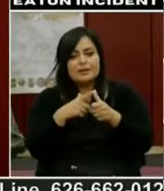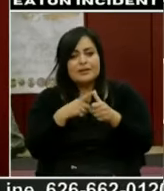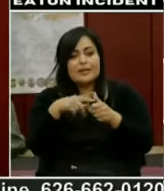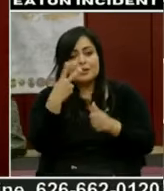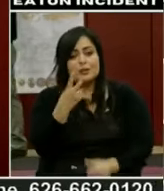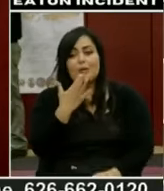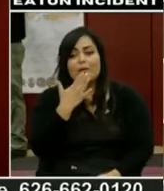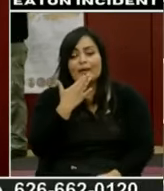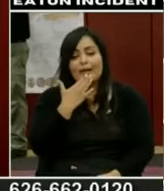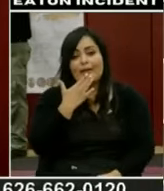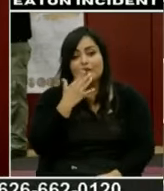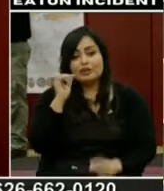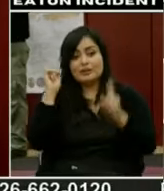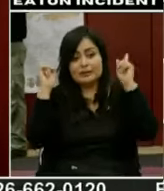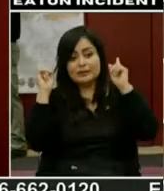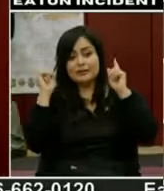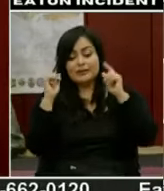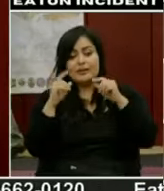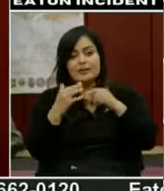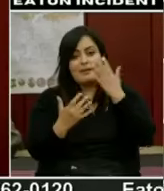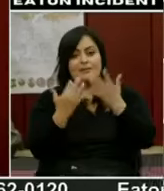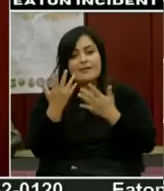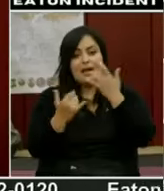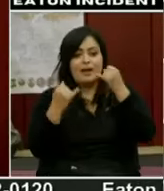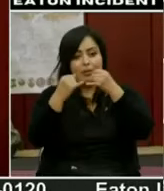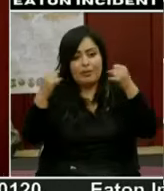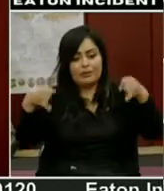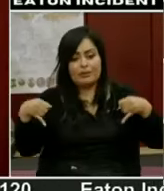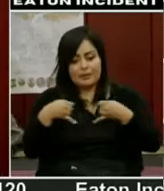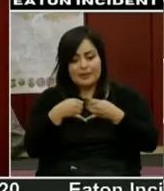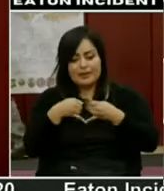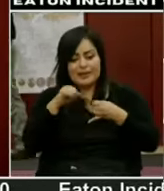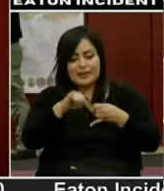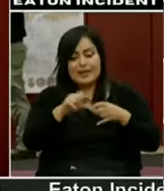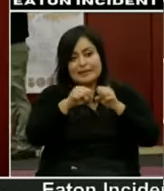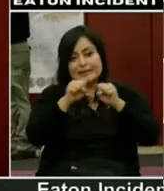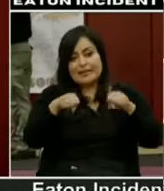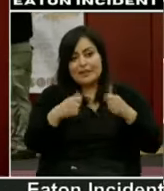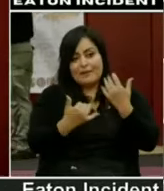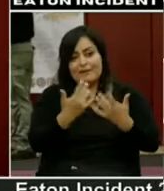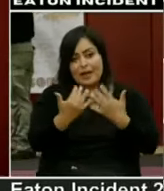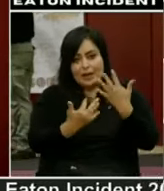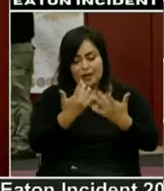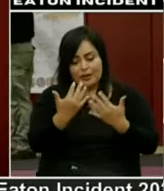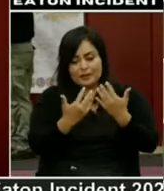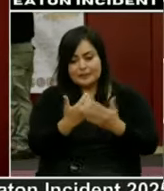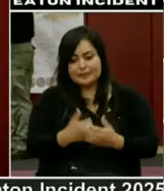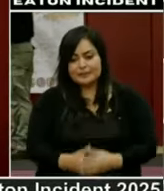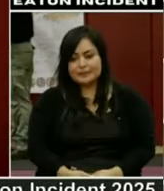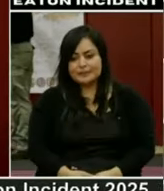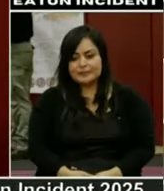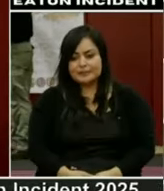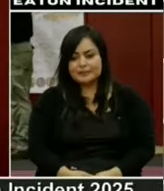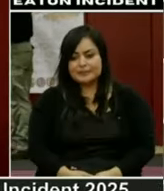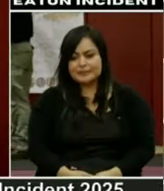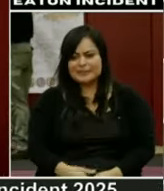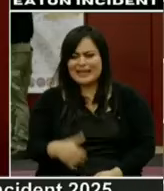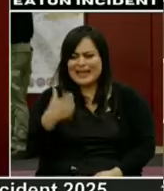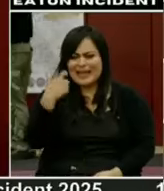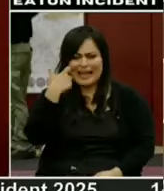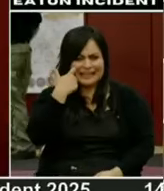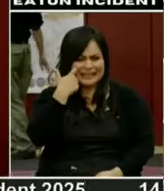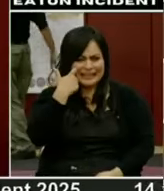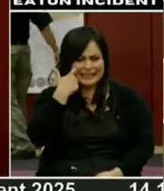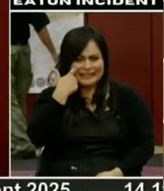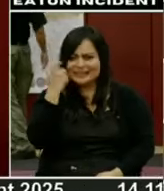you see outside the fire perimeter, this was the station fire, and I just vapor